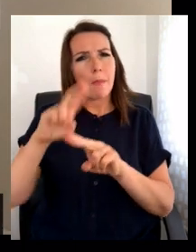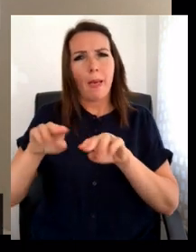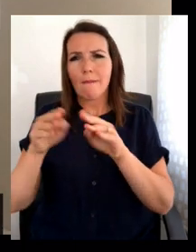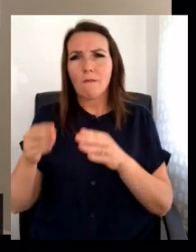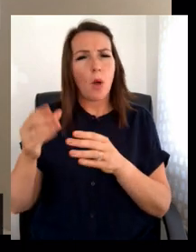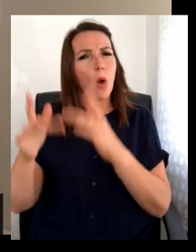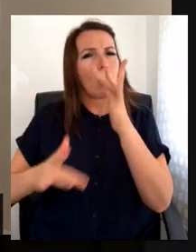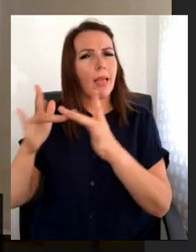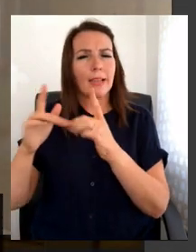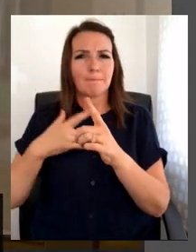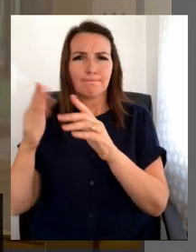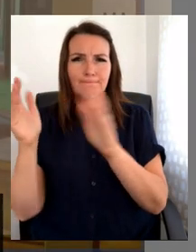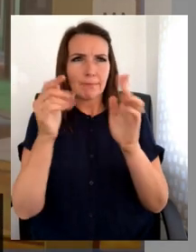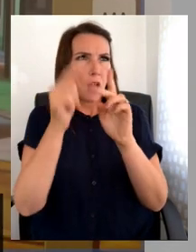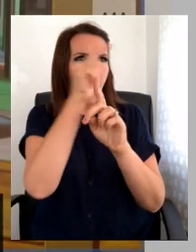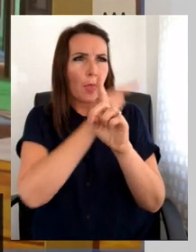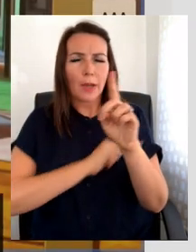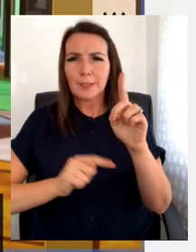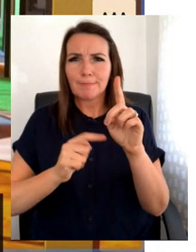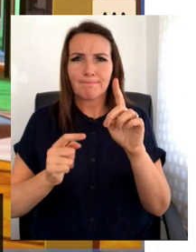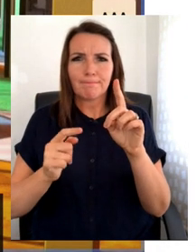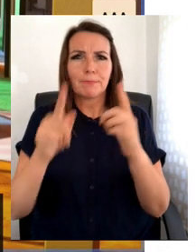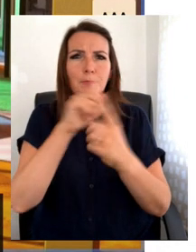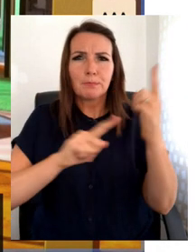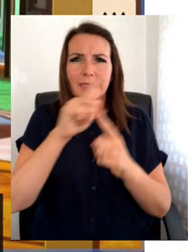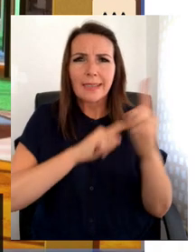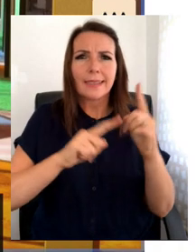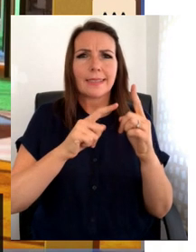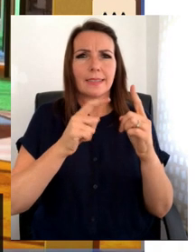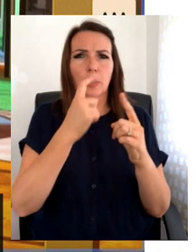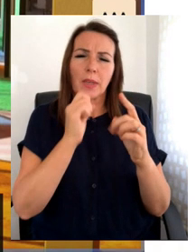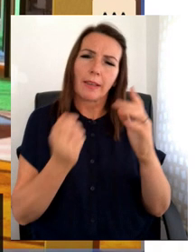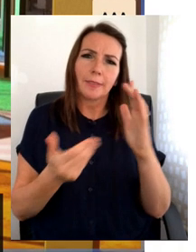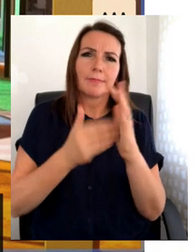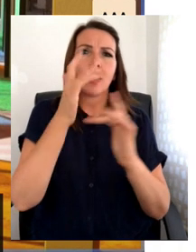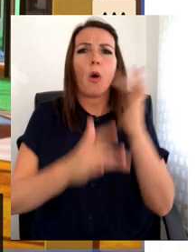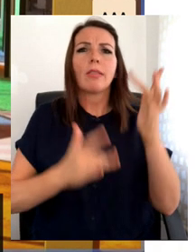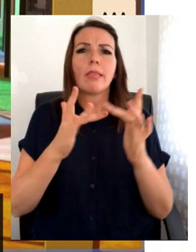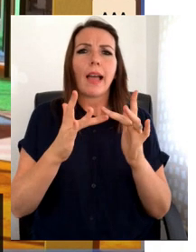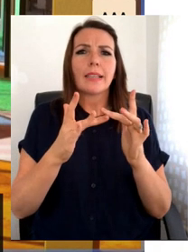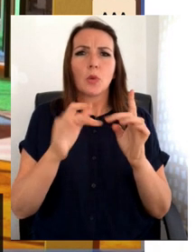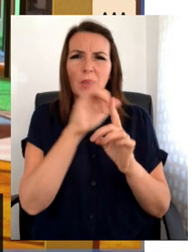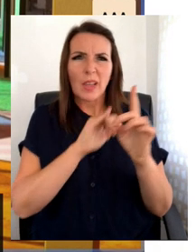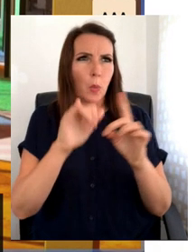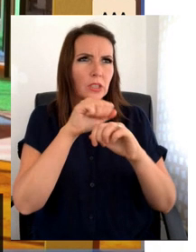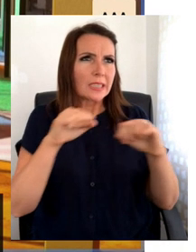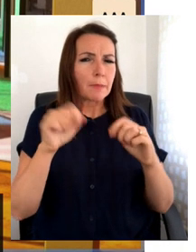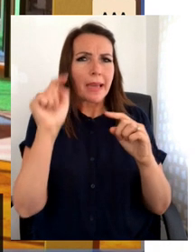I mean, when you think about holding space, you know, what kind of space do you bring people in? So this was an example, thank